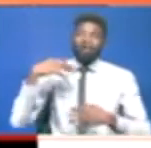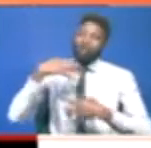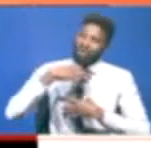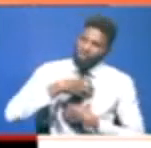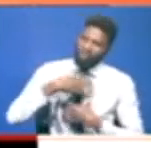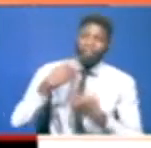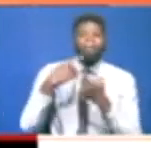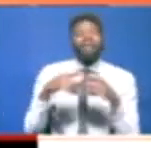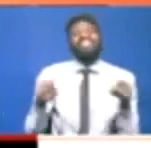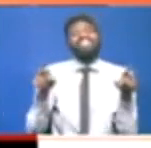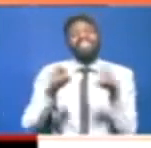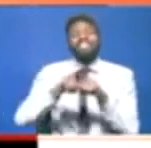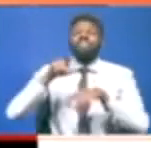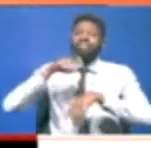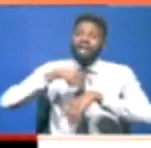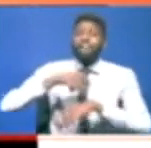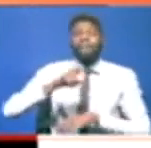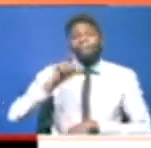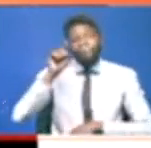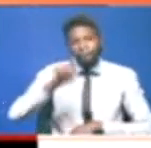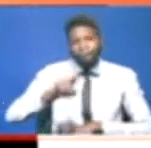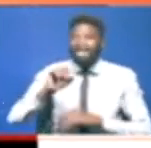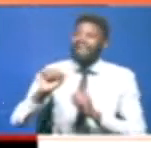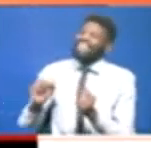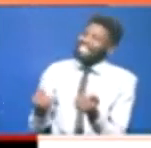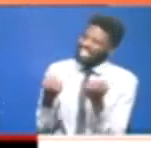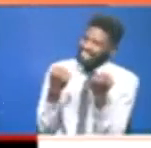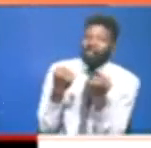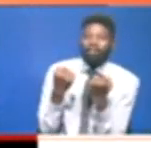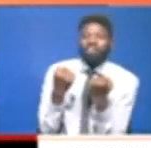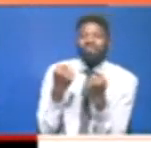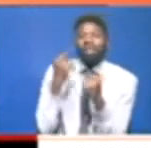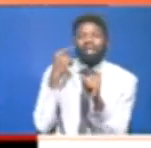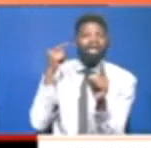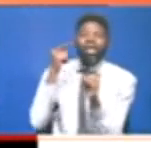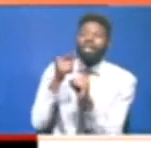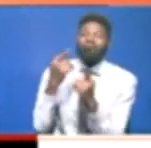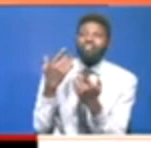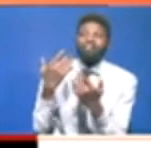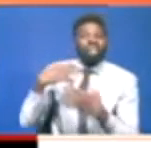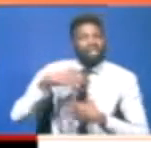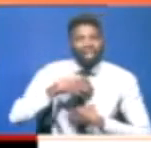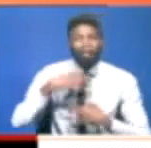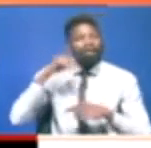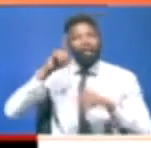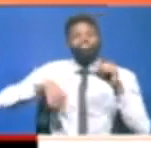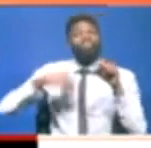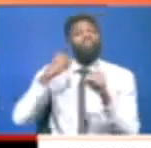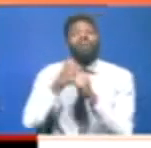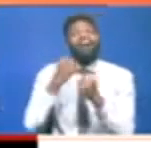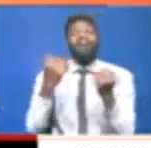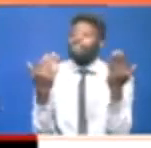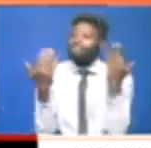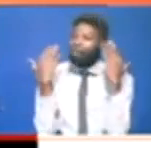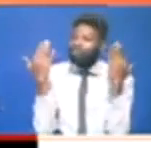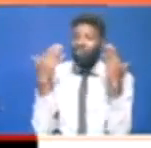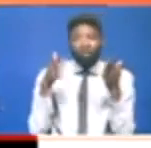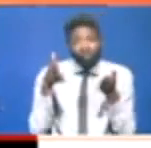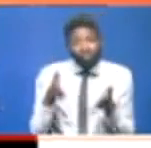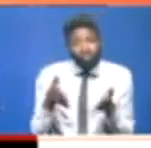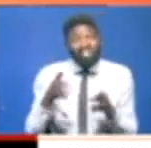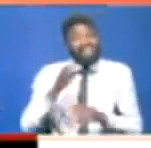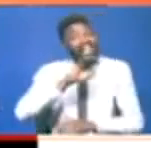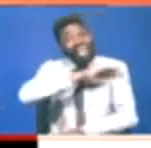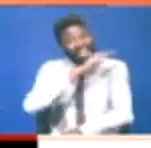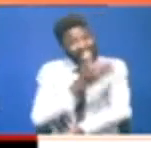to save for your retirement. You know, you'll not work forever. Yeah. Today you have a lot of energy, but come 20 years, 30